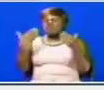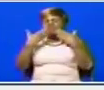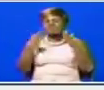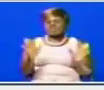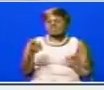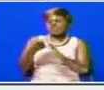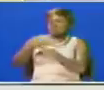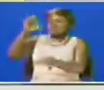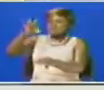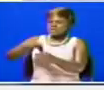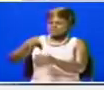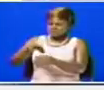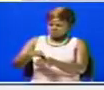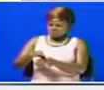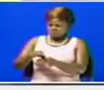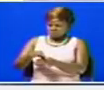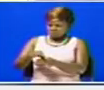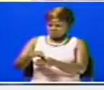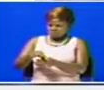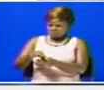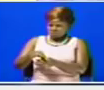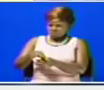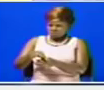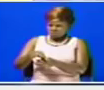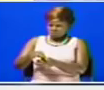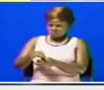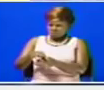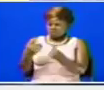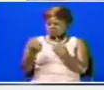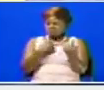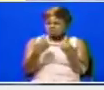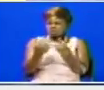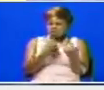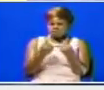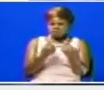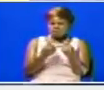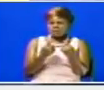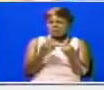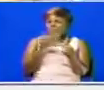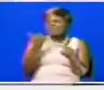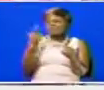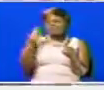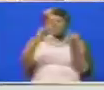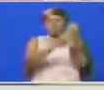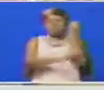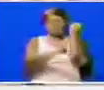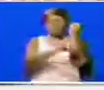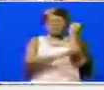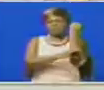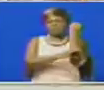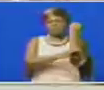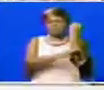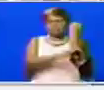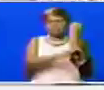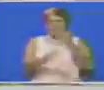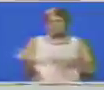the elections. We're not looking at ourselves. We're talking about what is best for this country. And in what might be